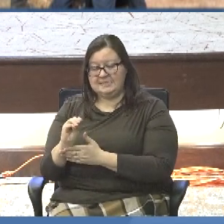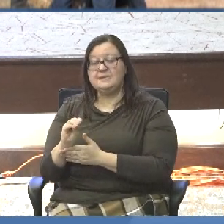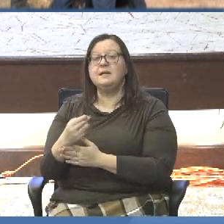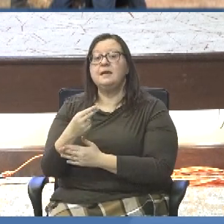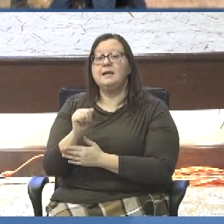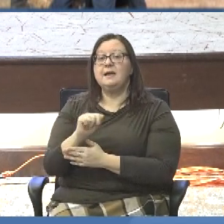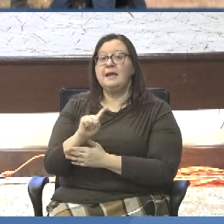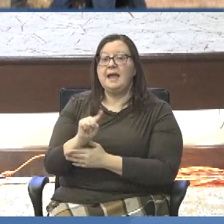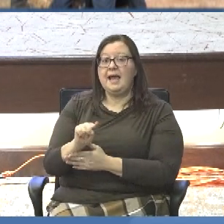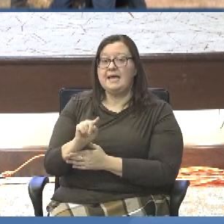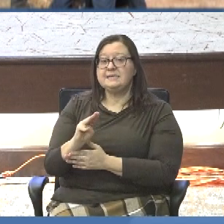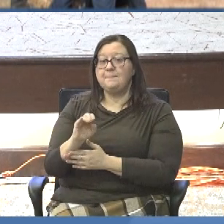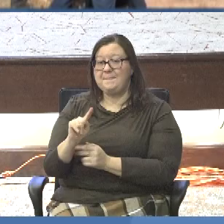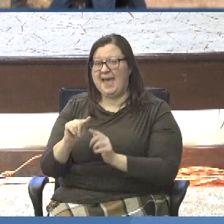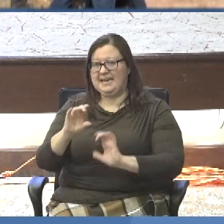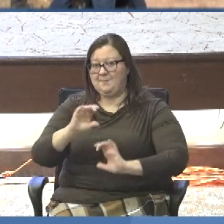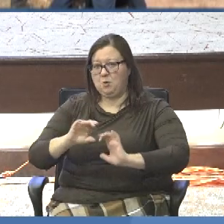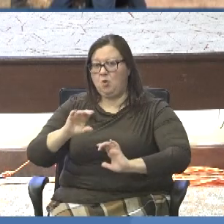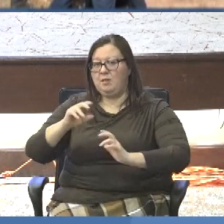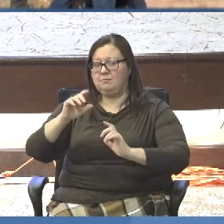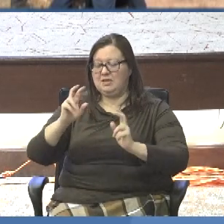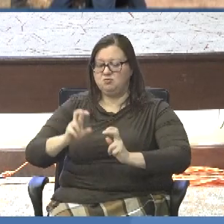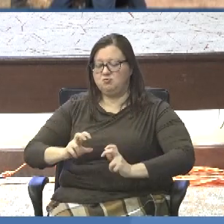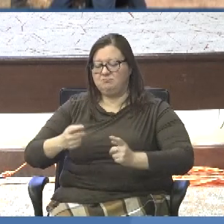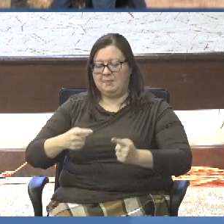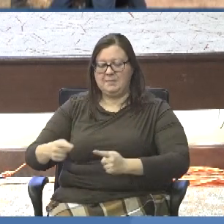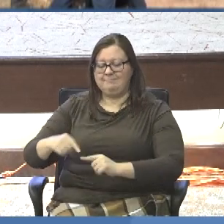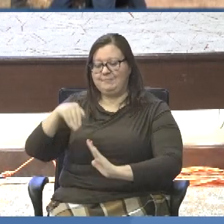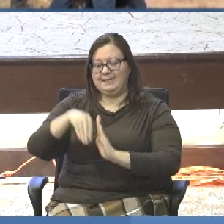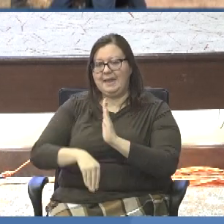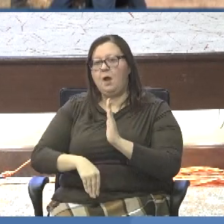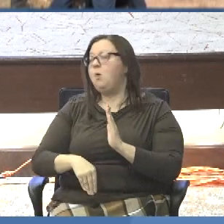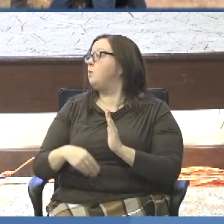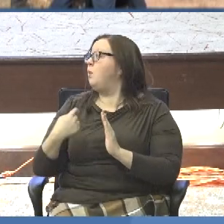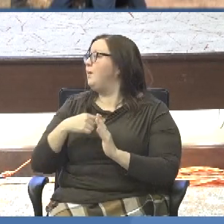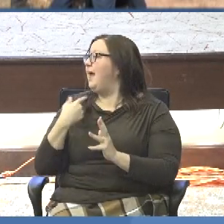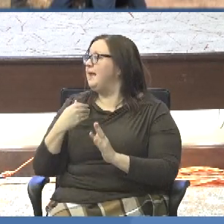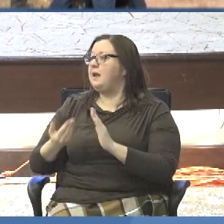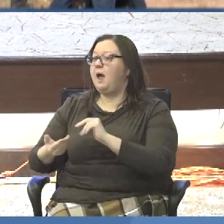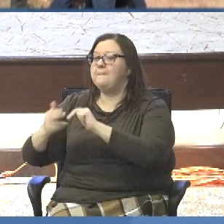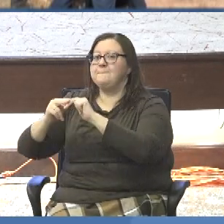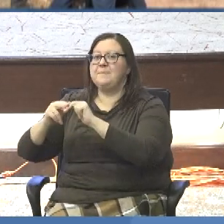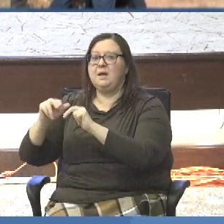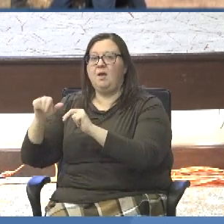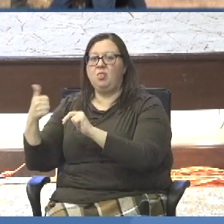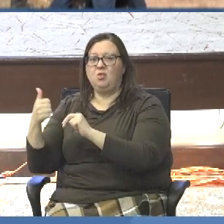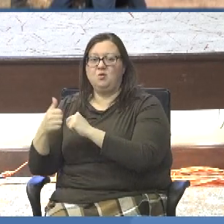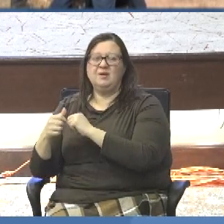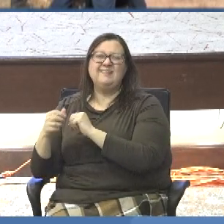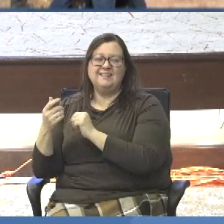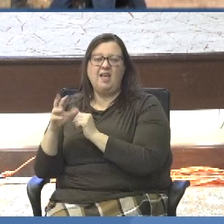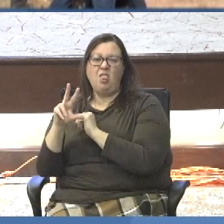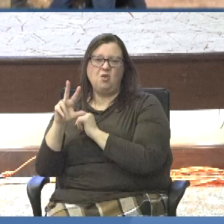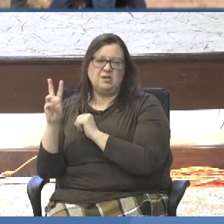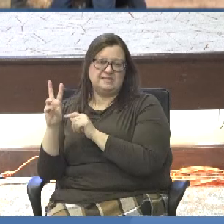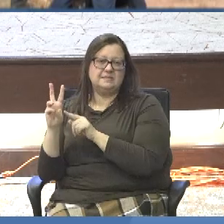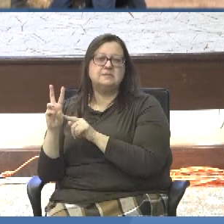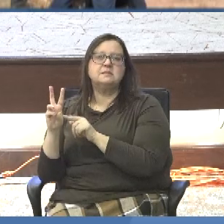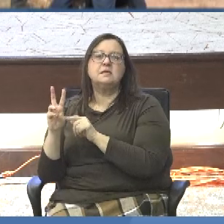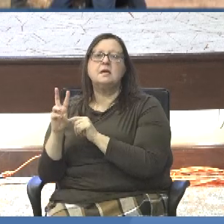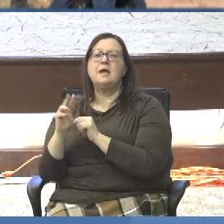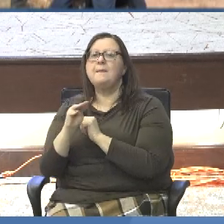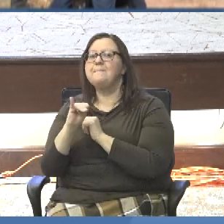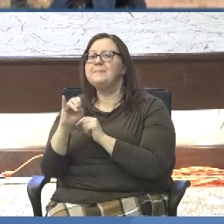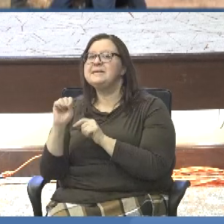were down. Technical rescues were up by about 20% to a total of 36. And then miscellaneous, which does include